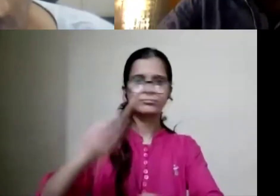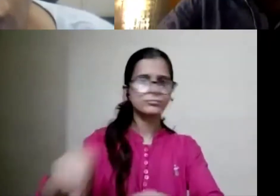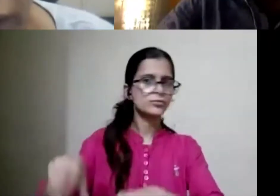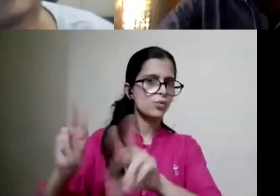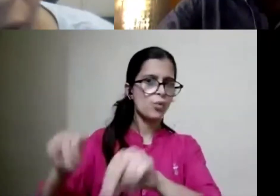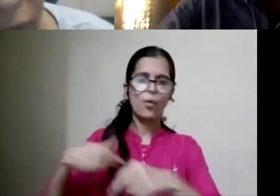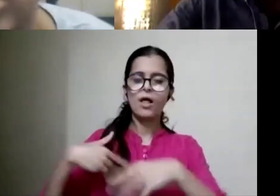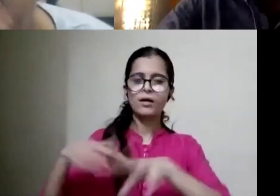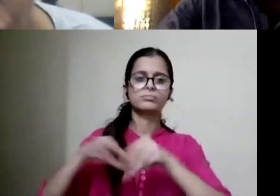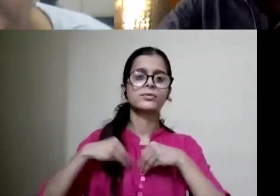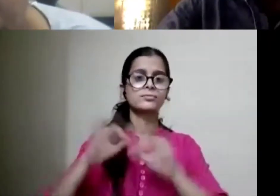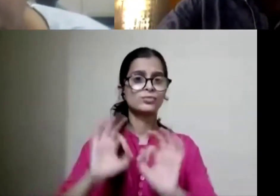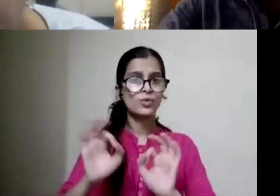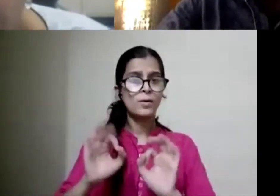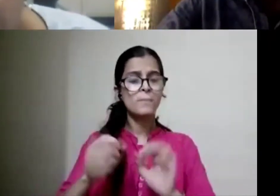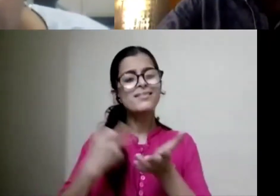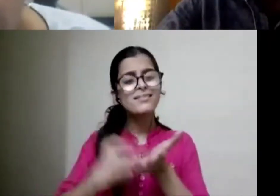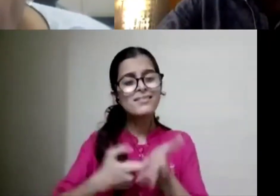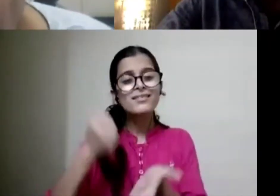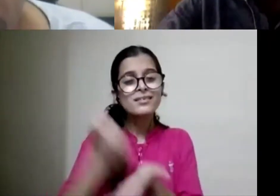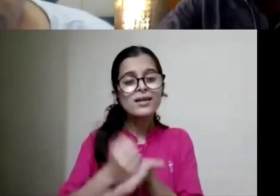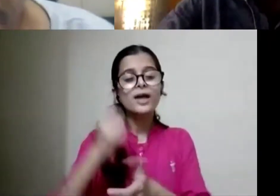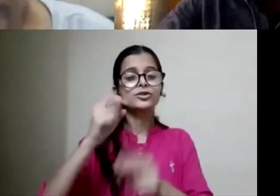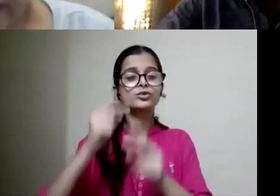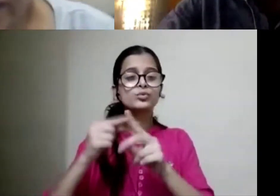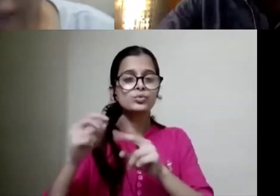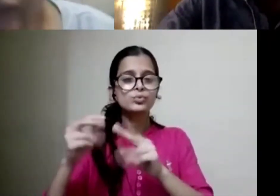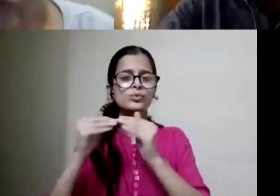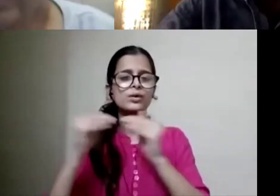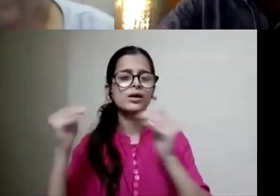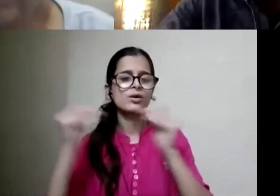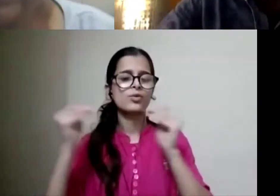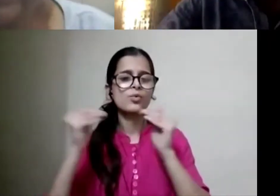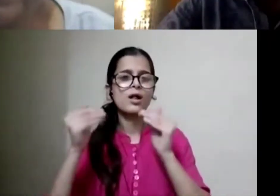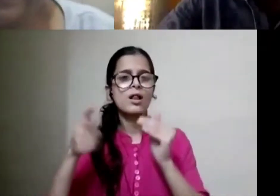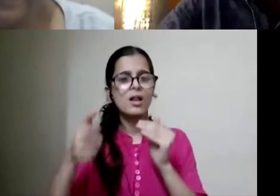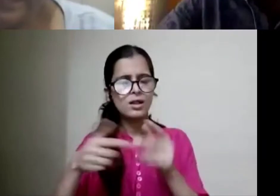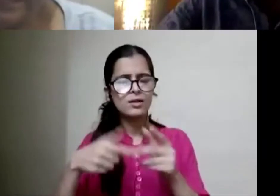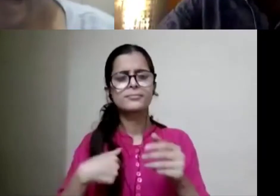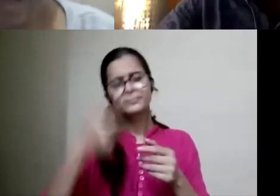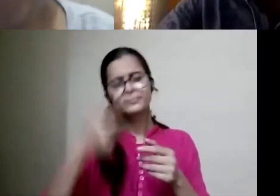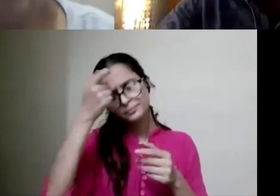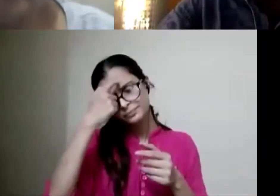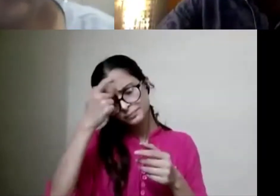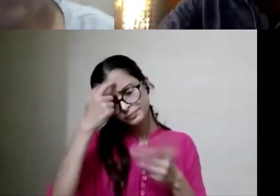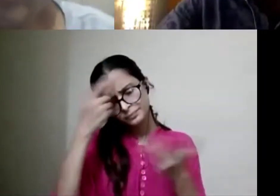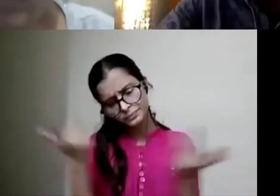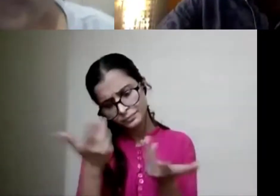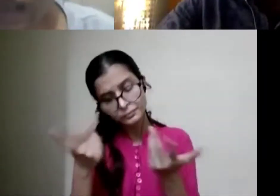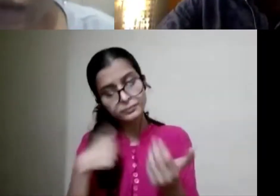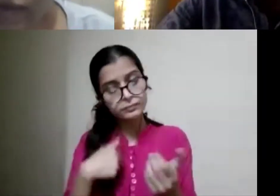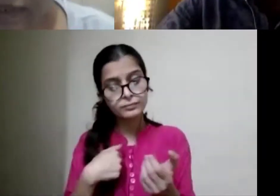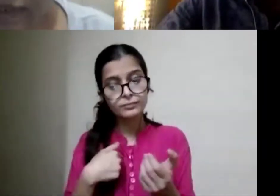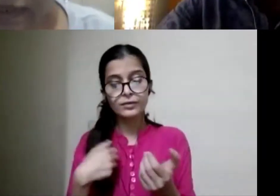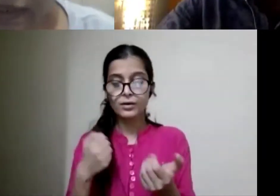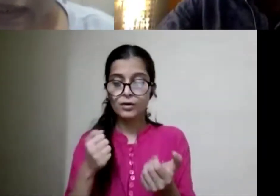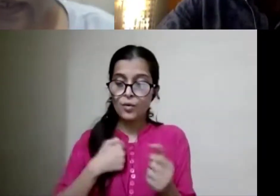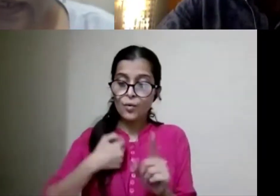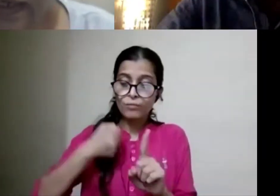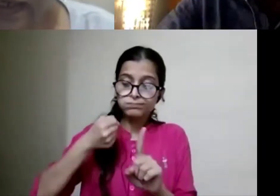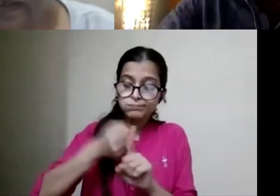right to equality not actually being honored. My issue somewhere is this, that how do we want to put the